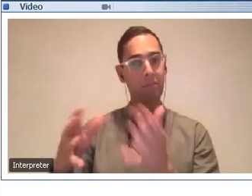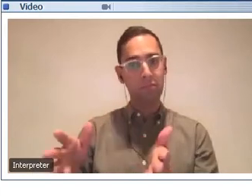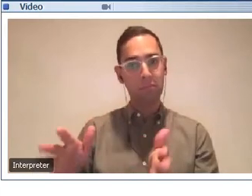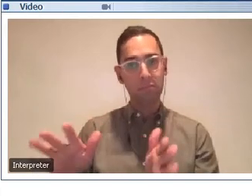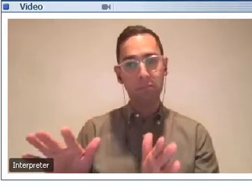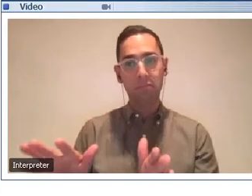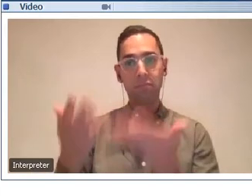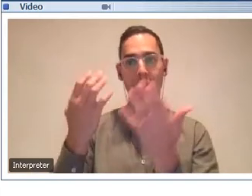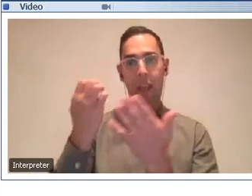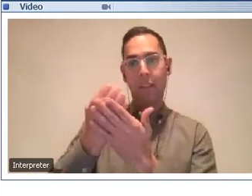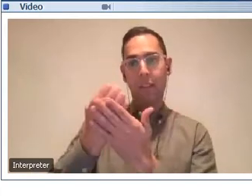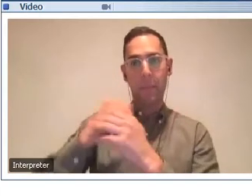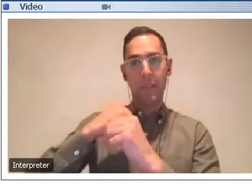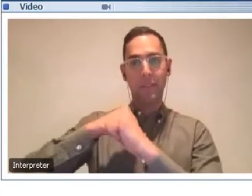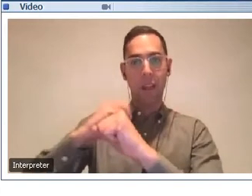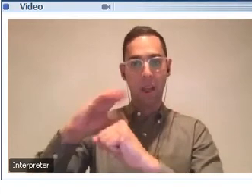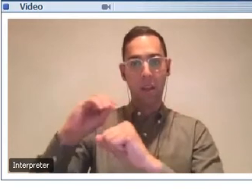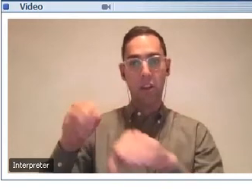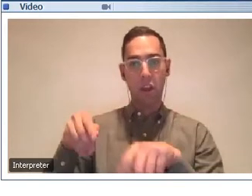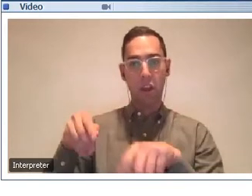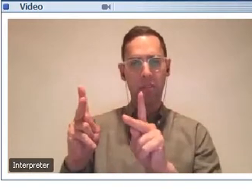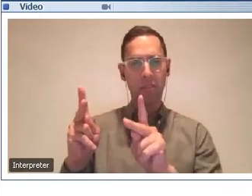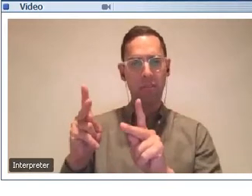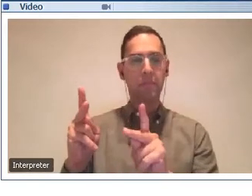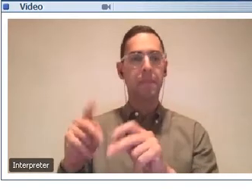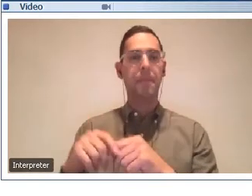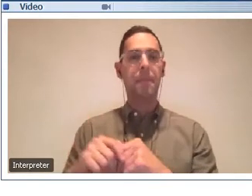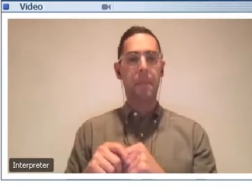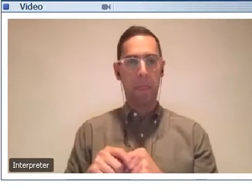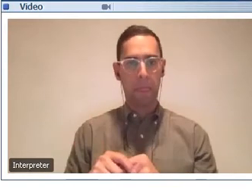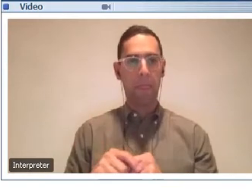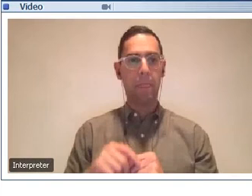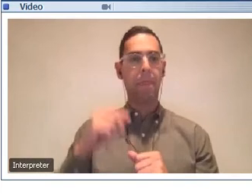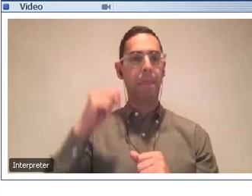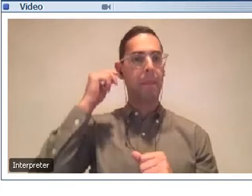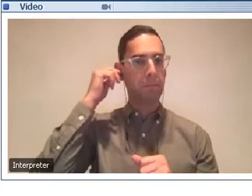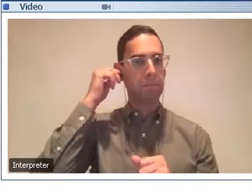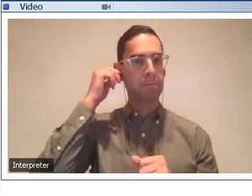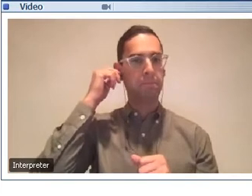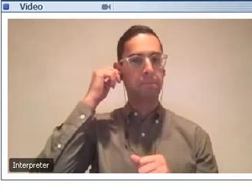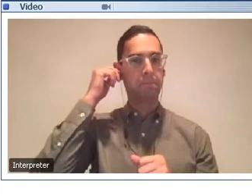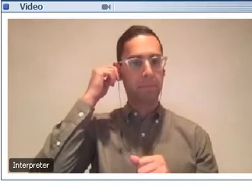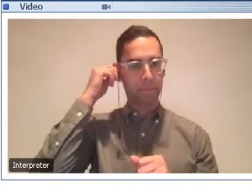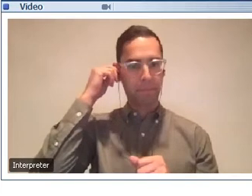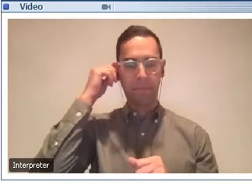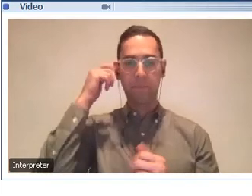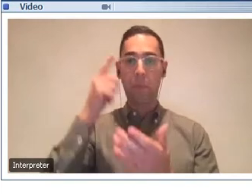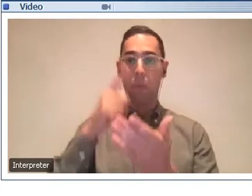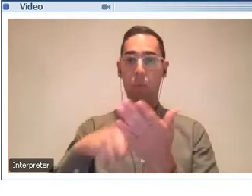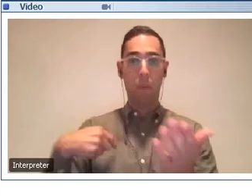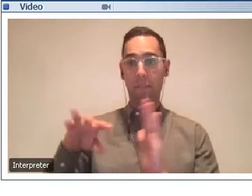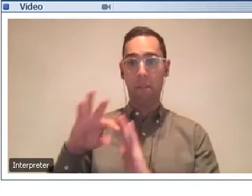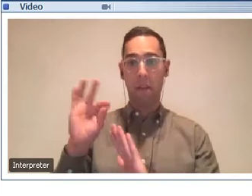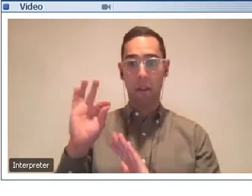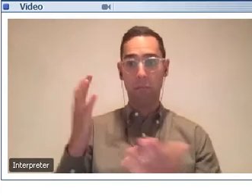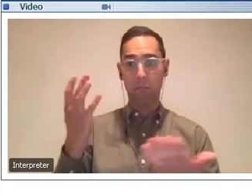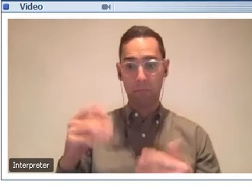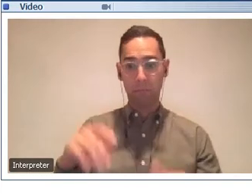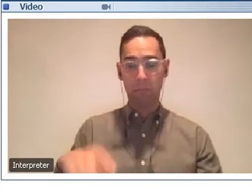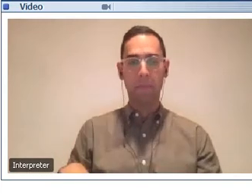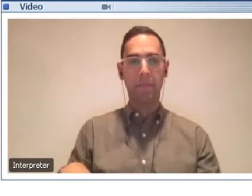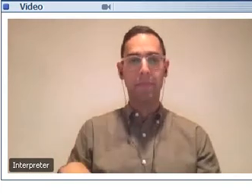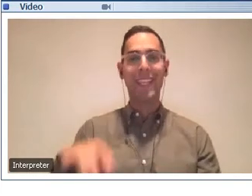TJ, if you could actually go back one slide, that would be awesome. Thank you so much. So what we found is that having job-protected